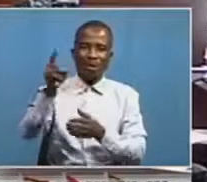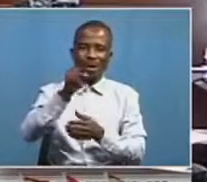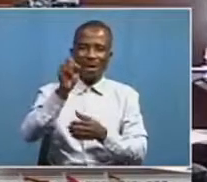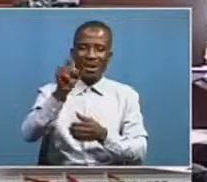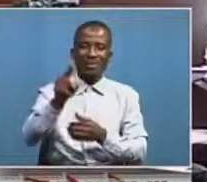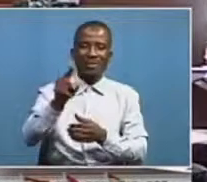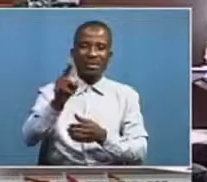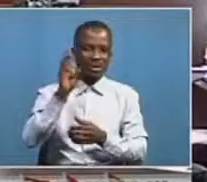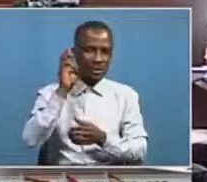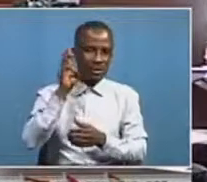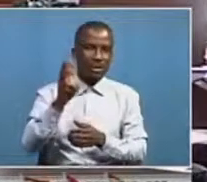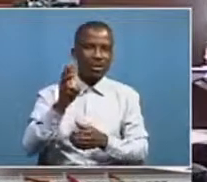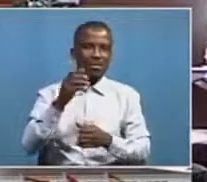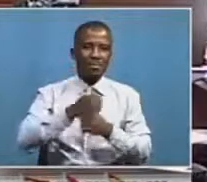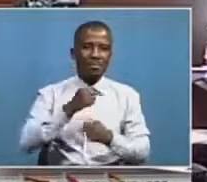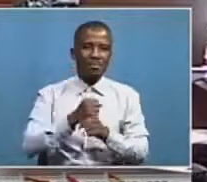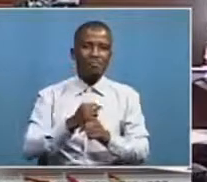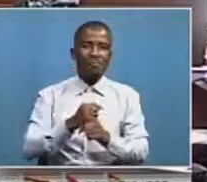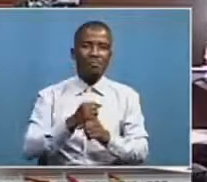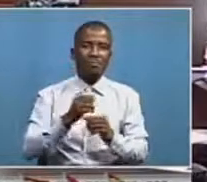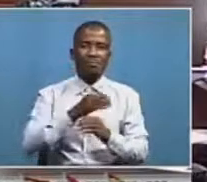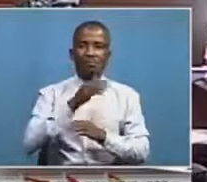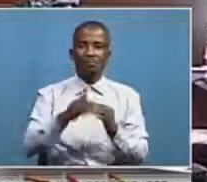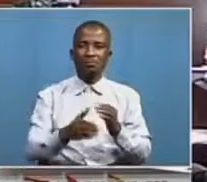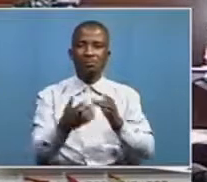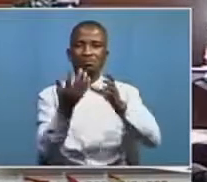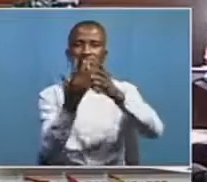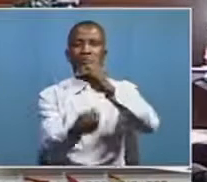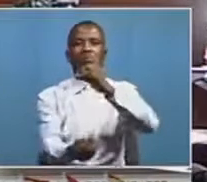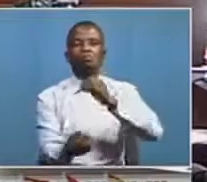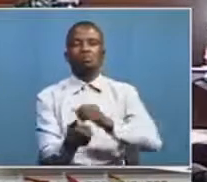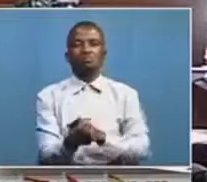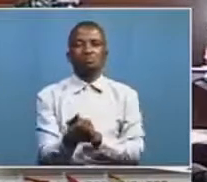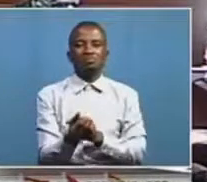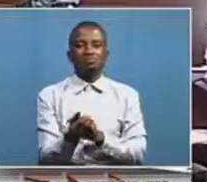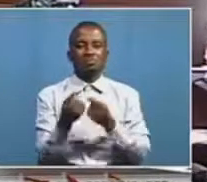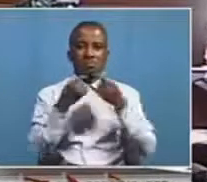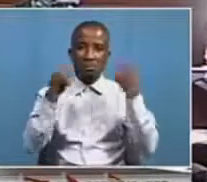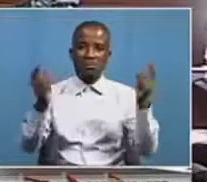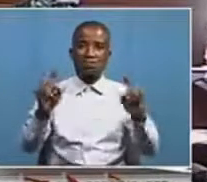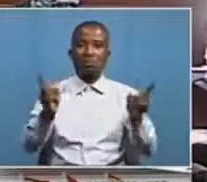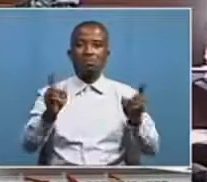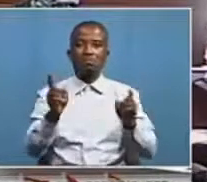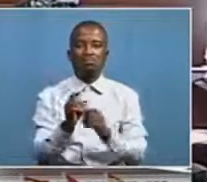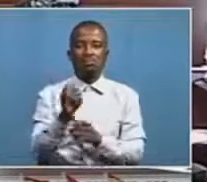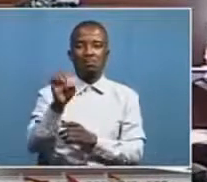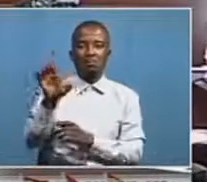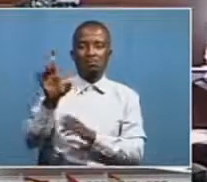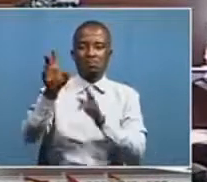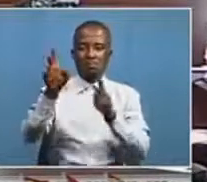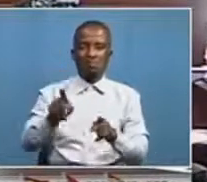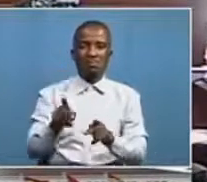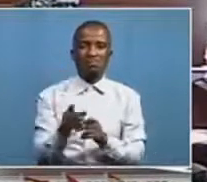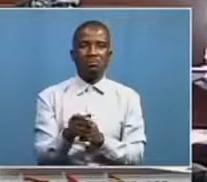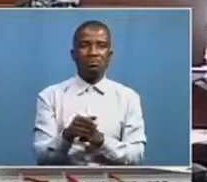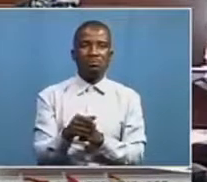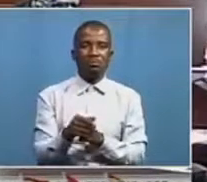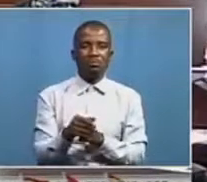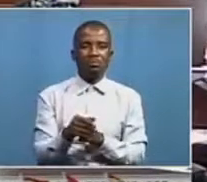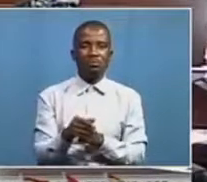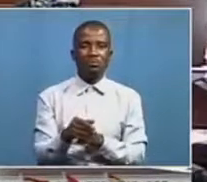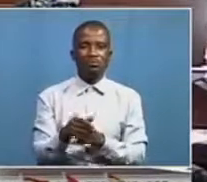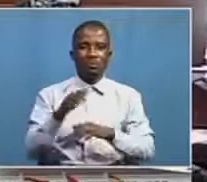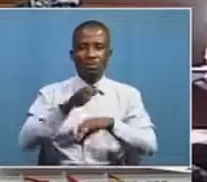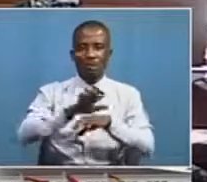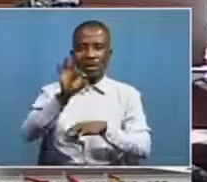30,121,111, a figure that is completely missing from the purported declaration by Mrs. Jane Adokwe Mensah on